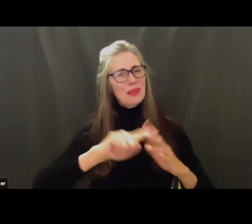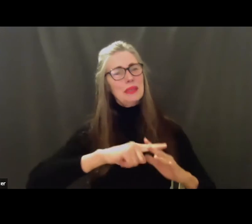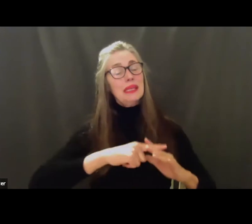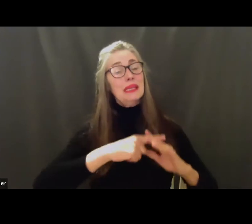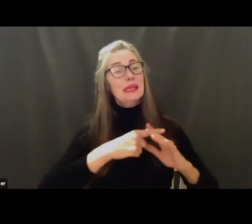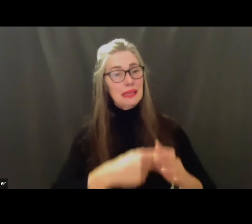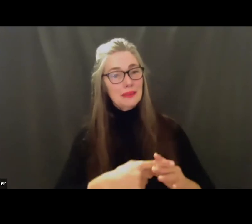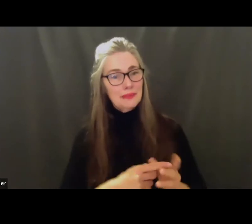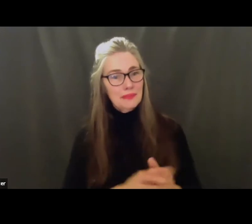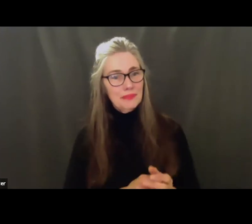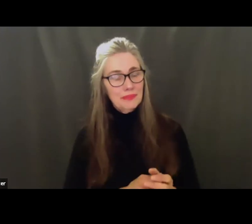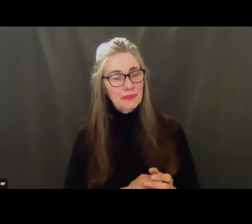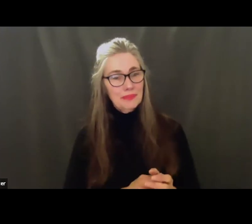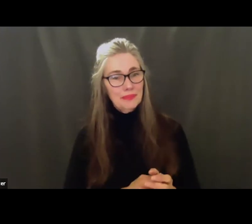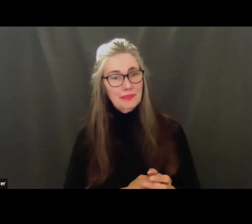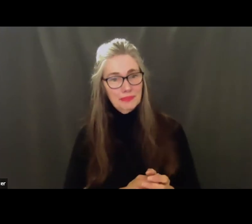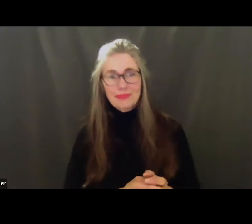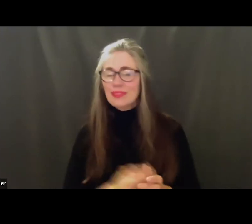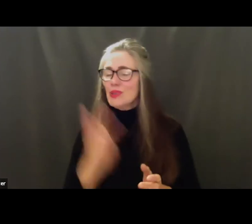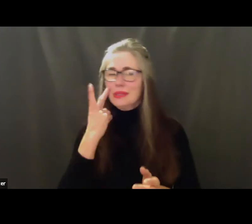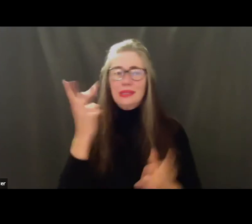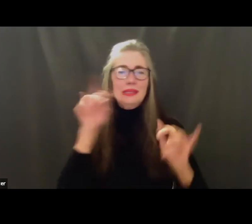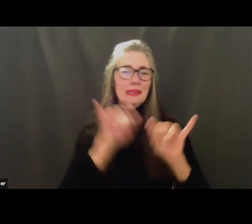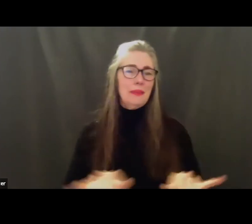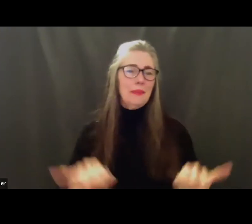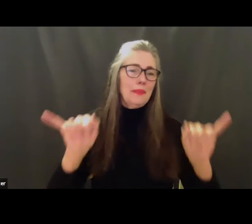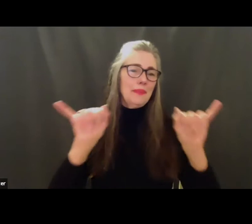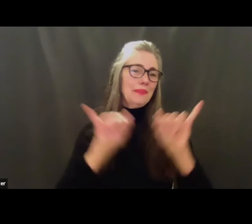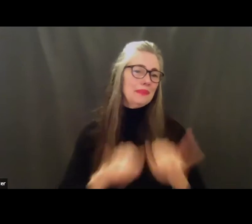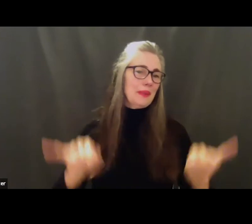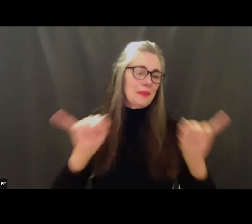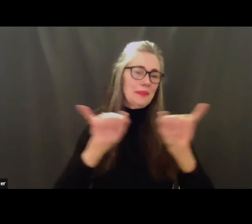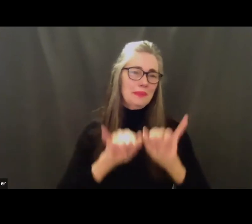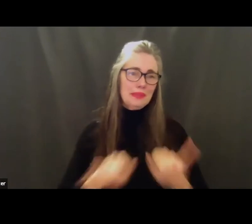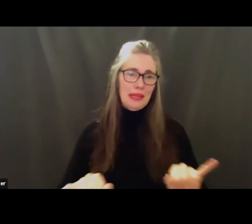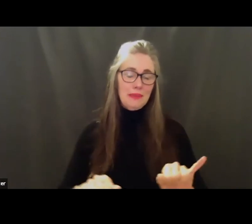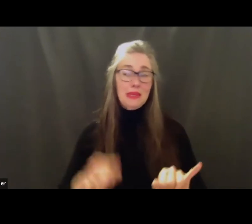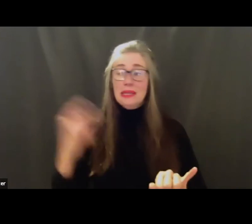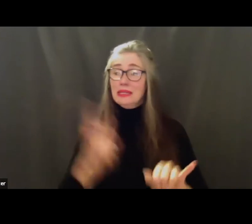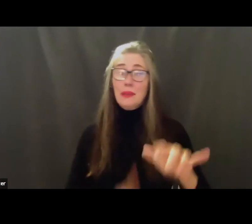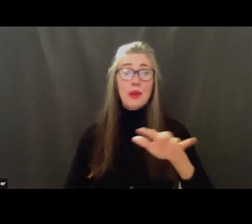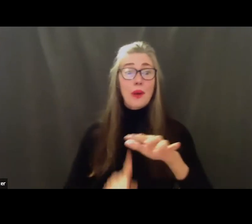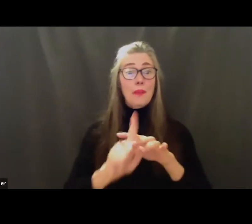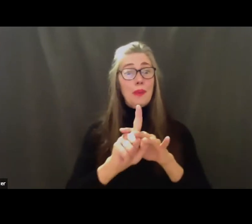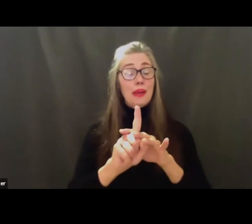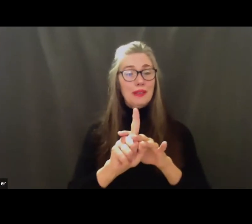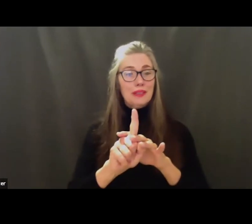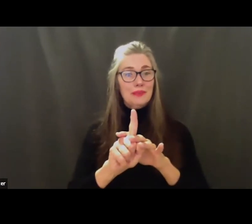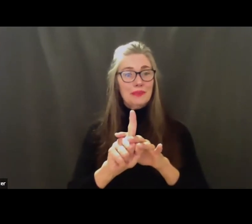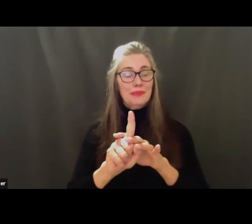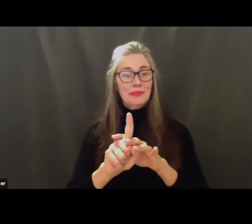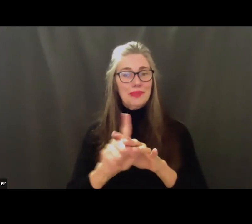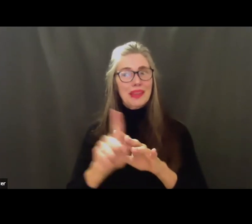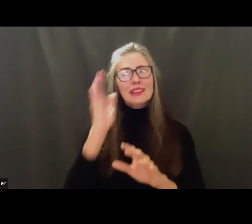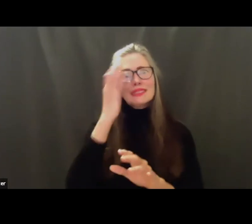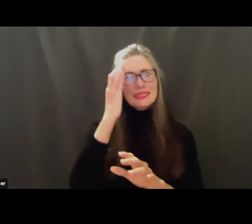it's remarkably the same over a century. An individual appears on the political landscape who